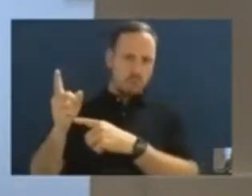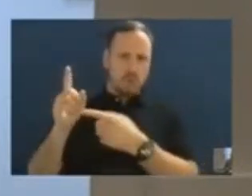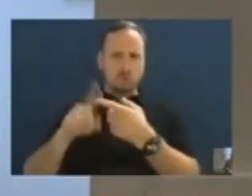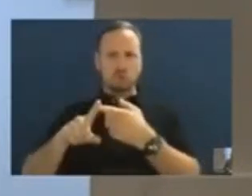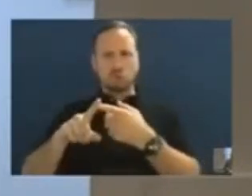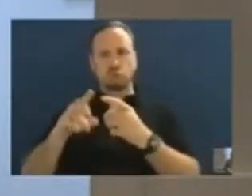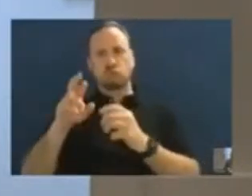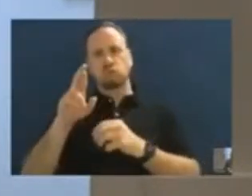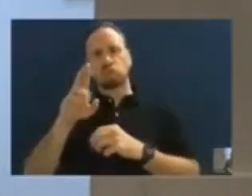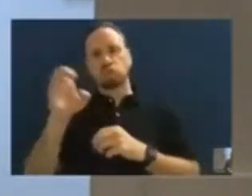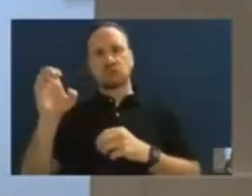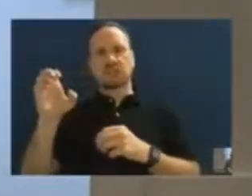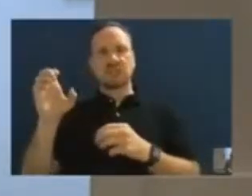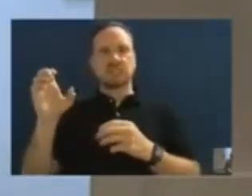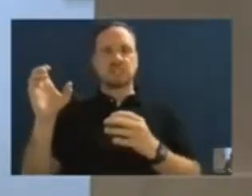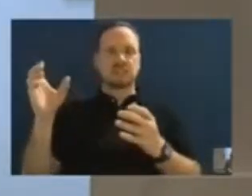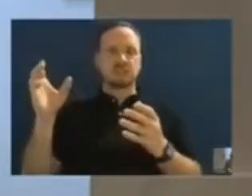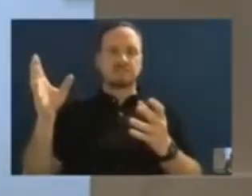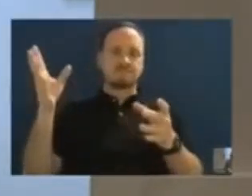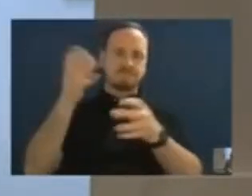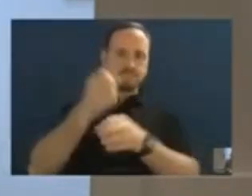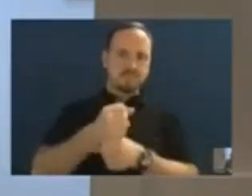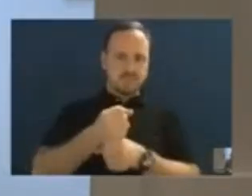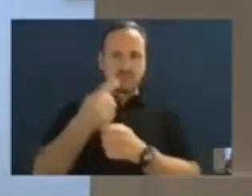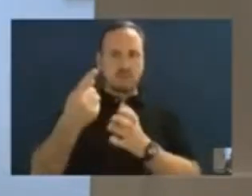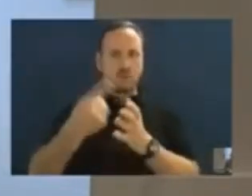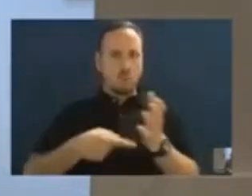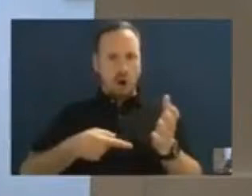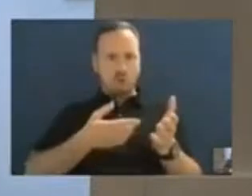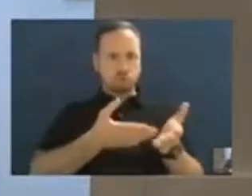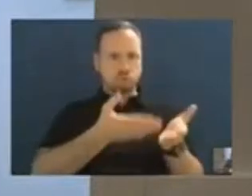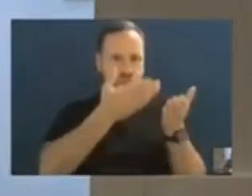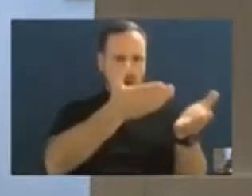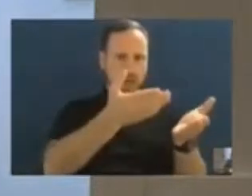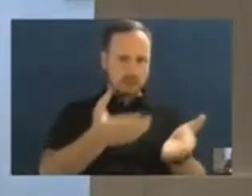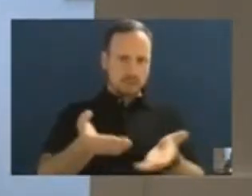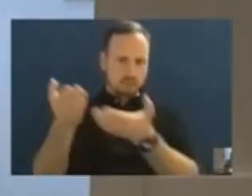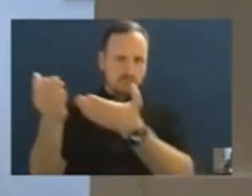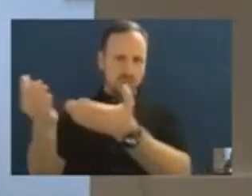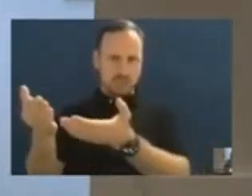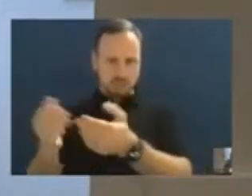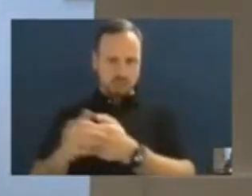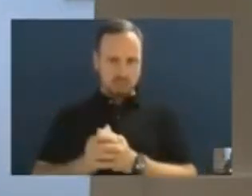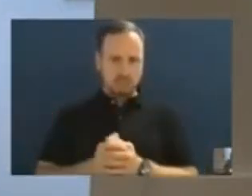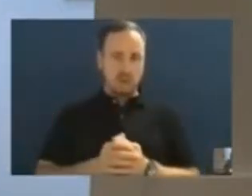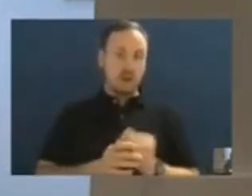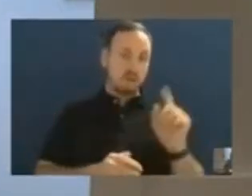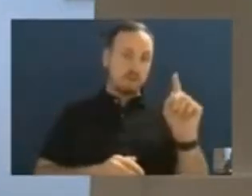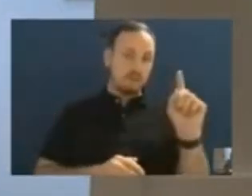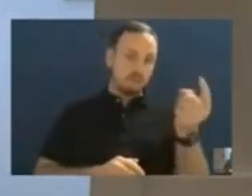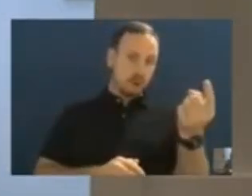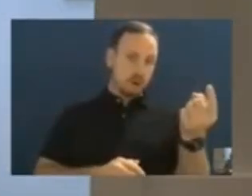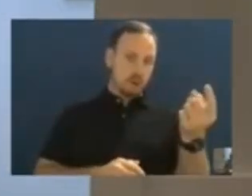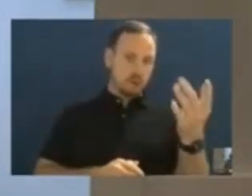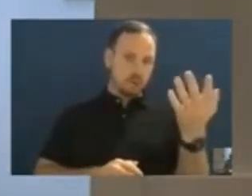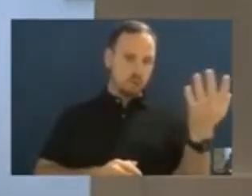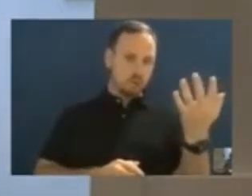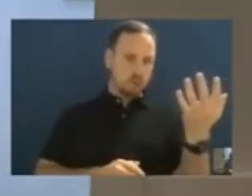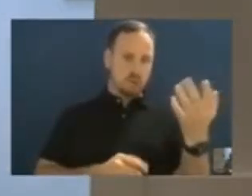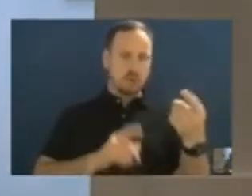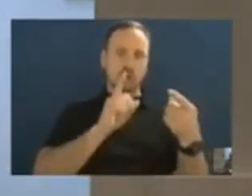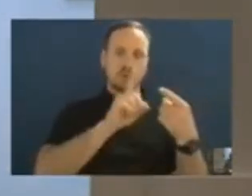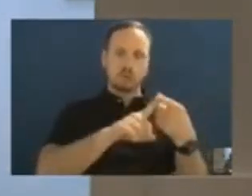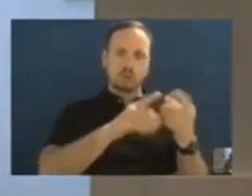specific recommendations are this evening. The first recommendation is to seek board approval